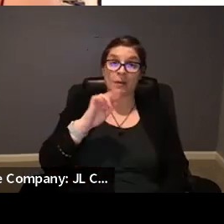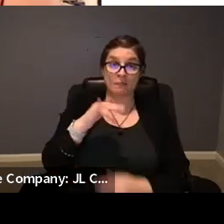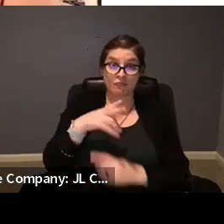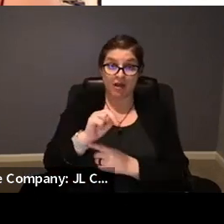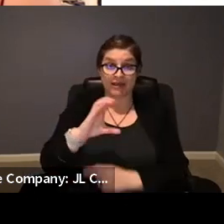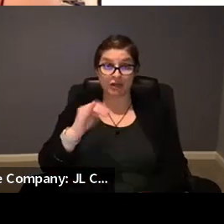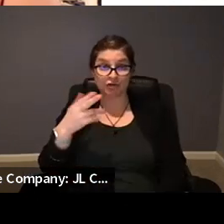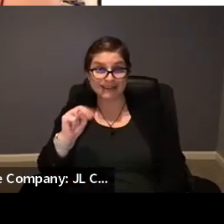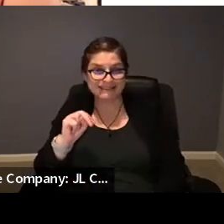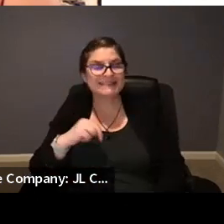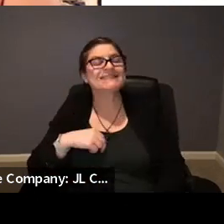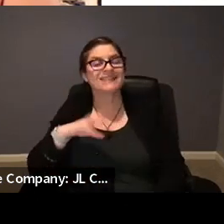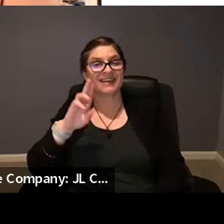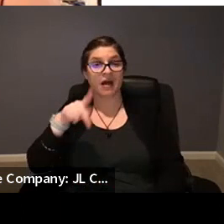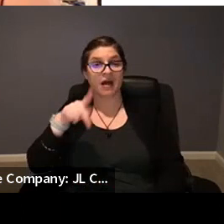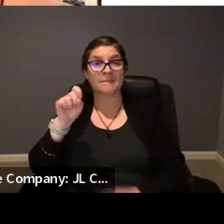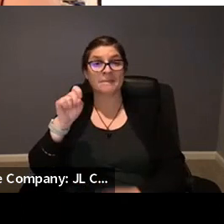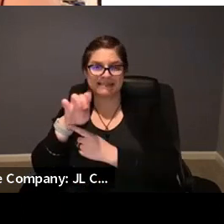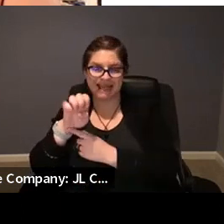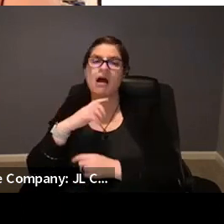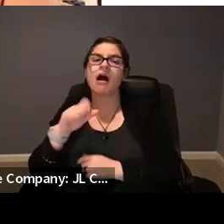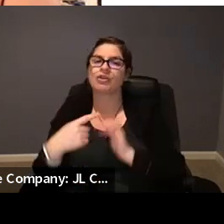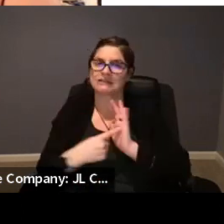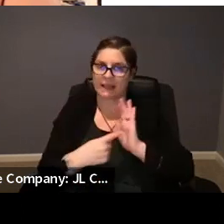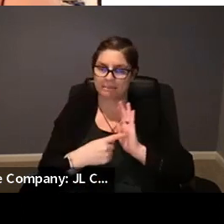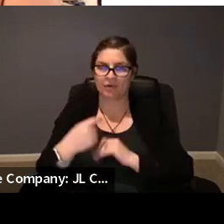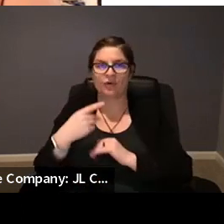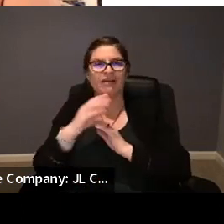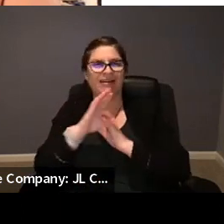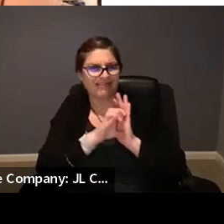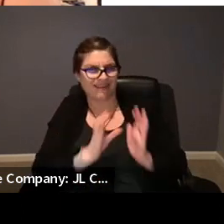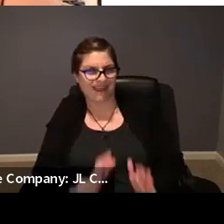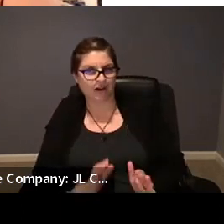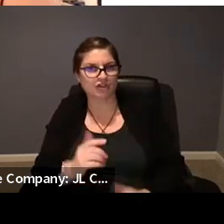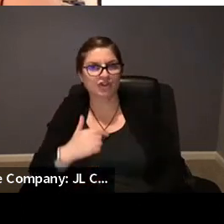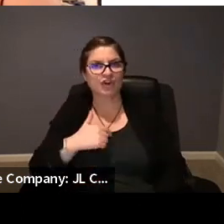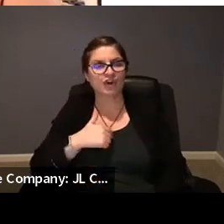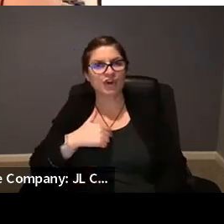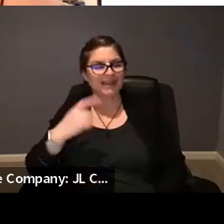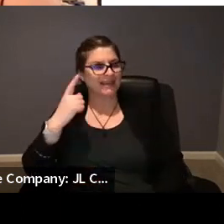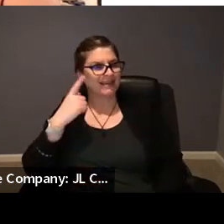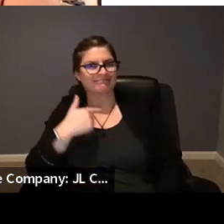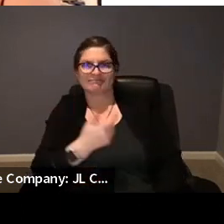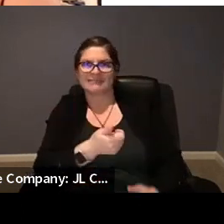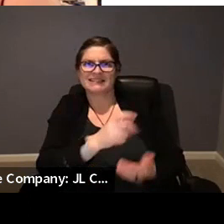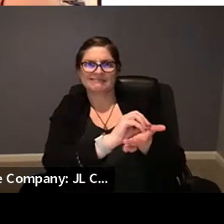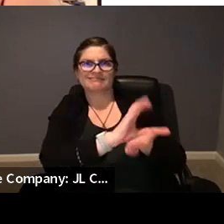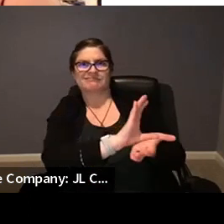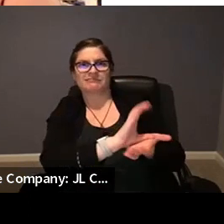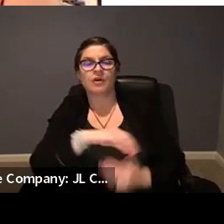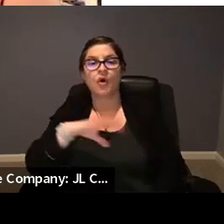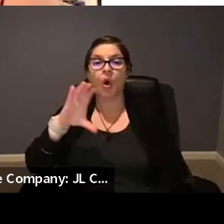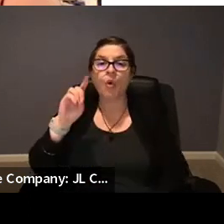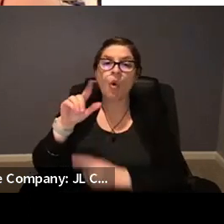another example, another movie where the character is presented as incredibly affluent. You know, Coda, for all